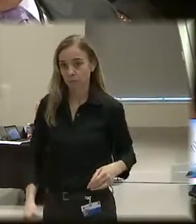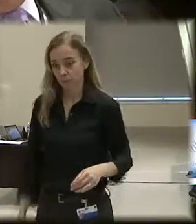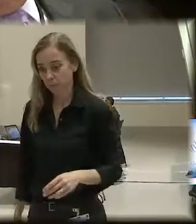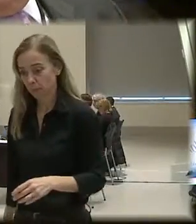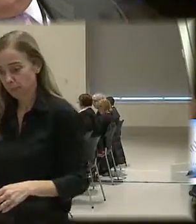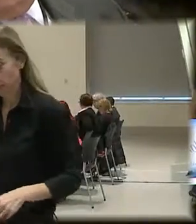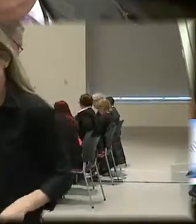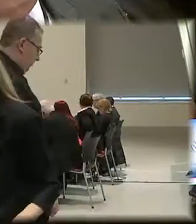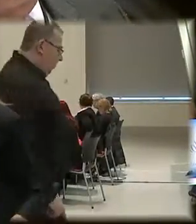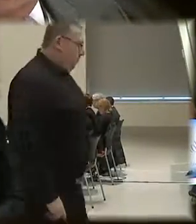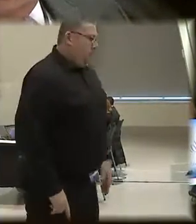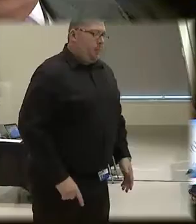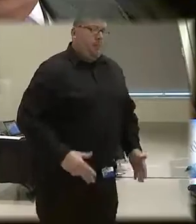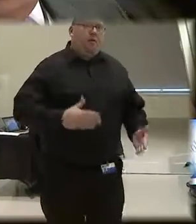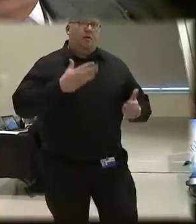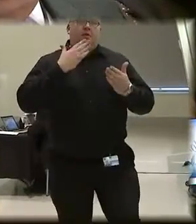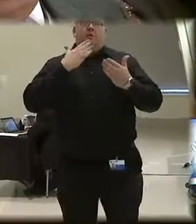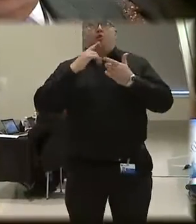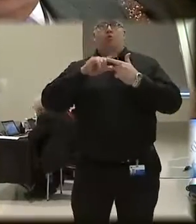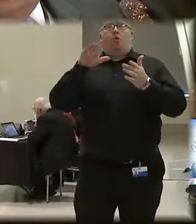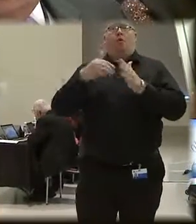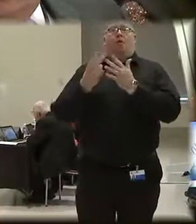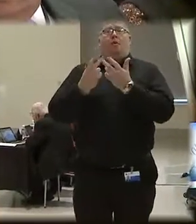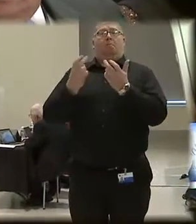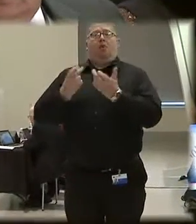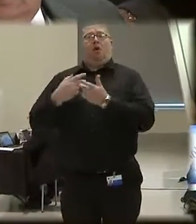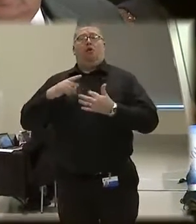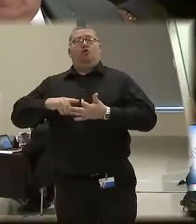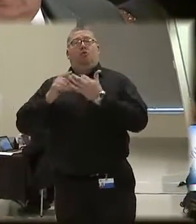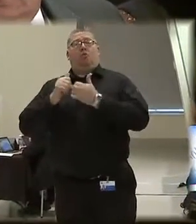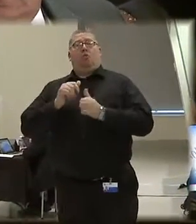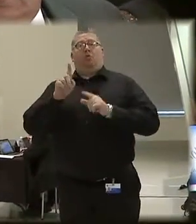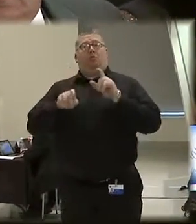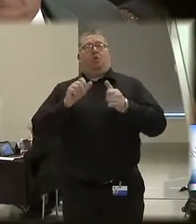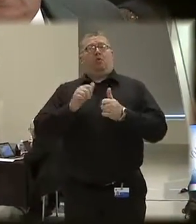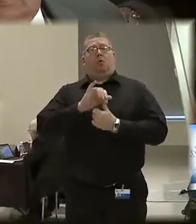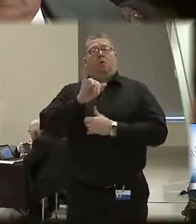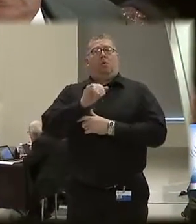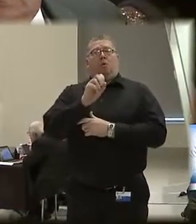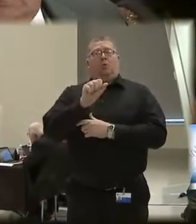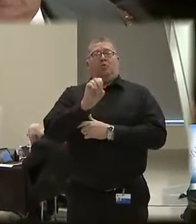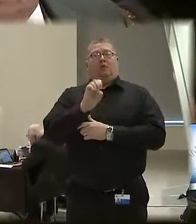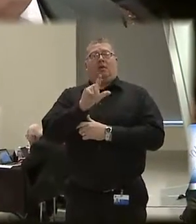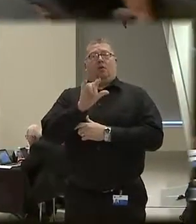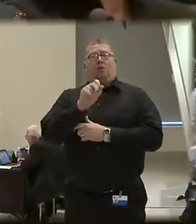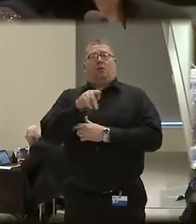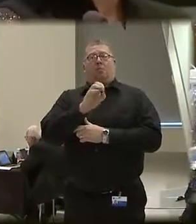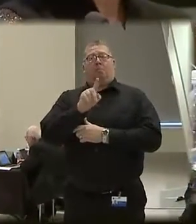panelists. And let me start the questioning with Jose Lopez, followed by Tracy Mears.